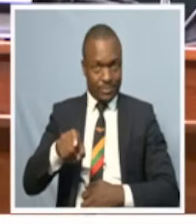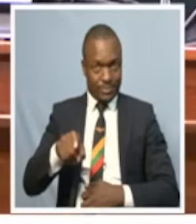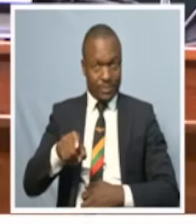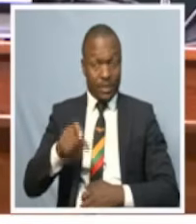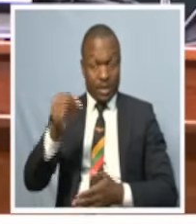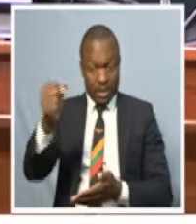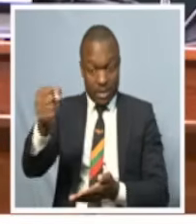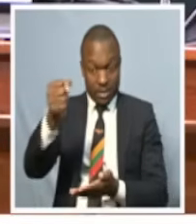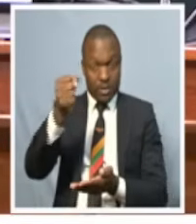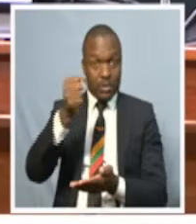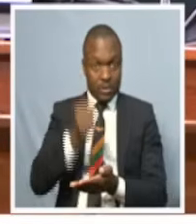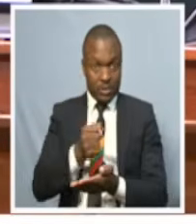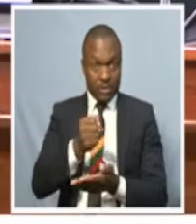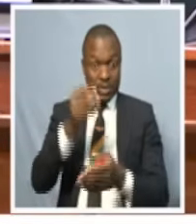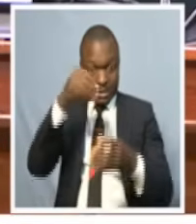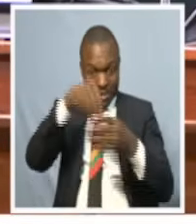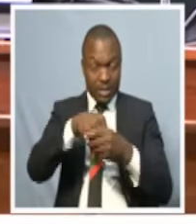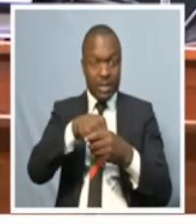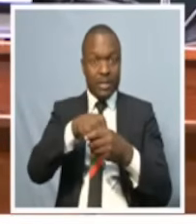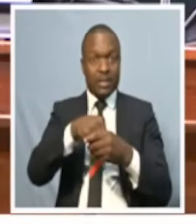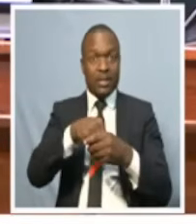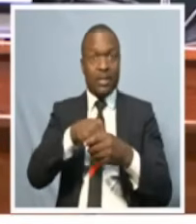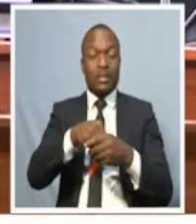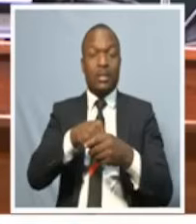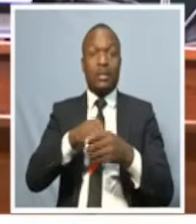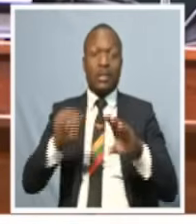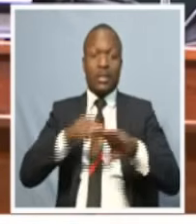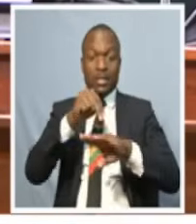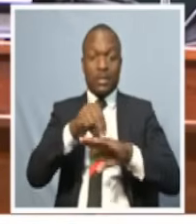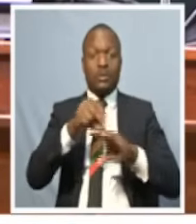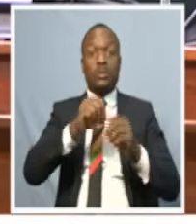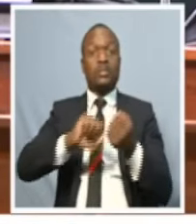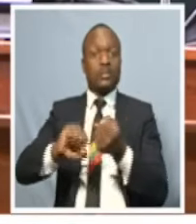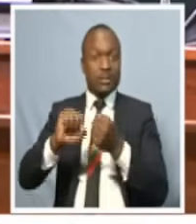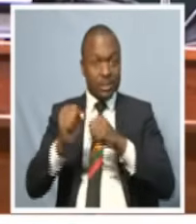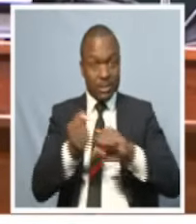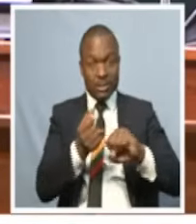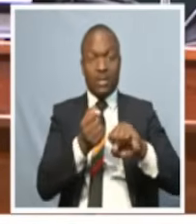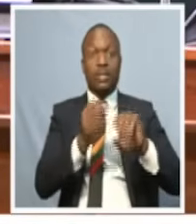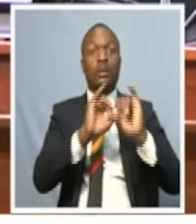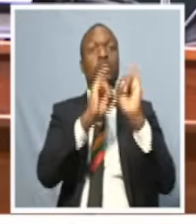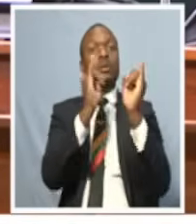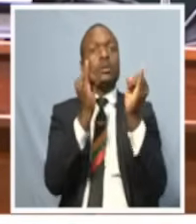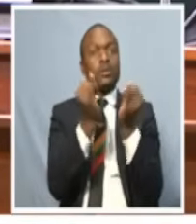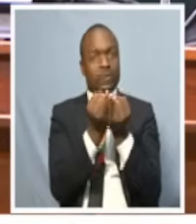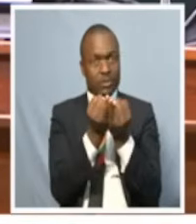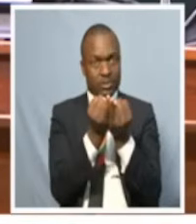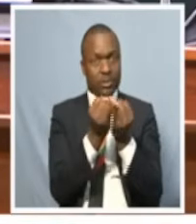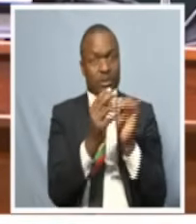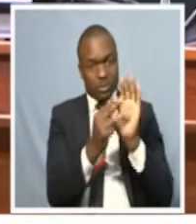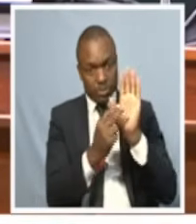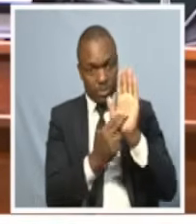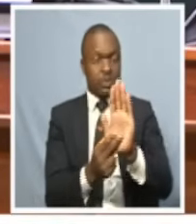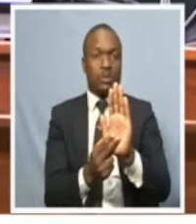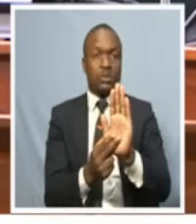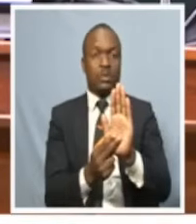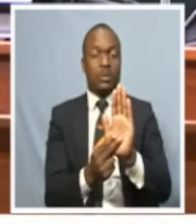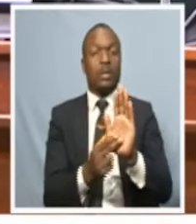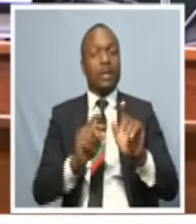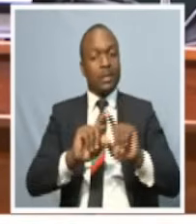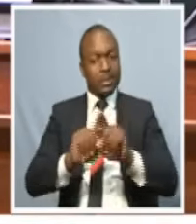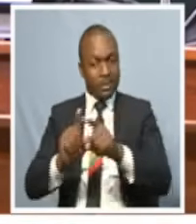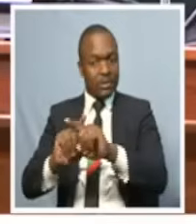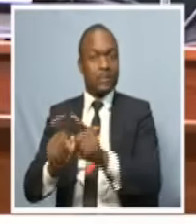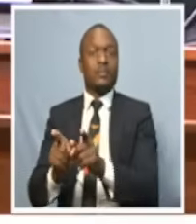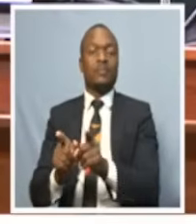that recruitment into the defense and national security services reflects the regional